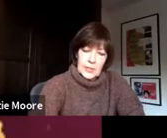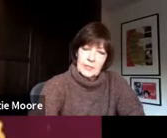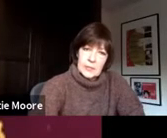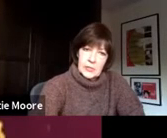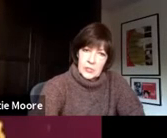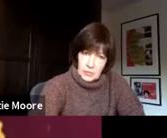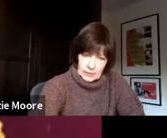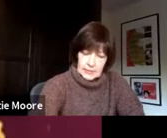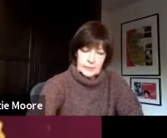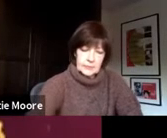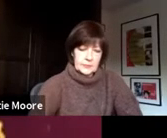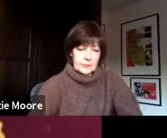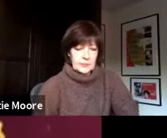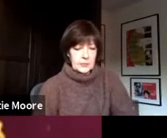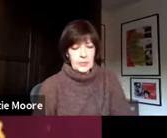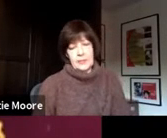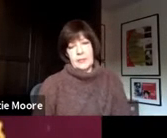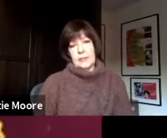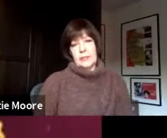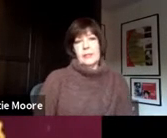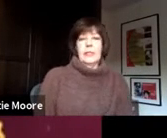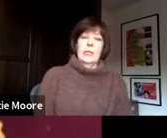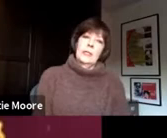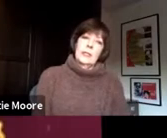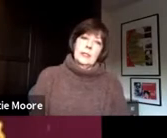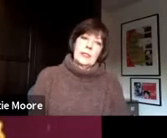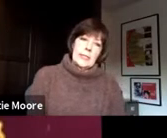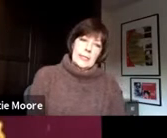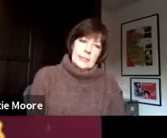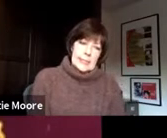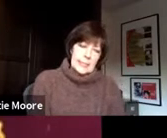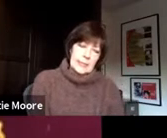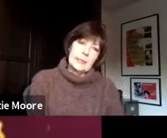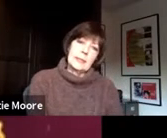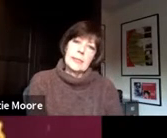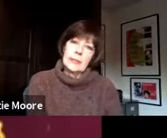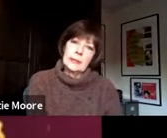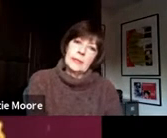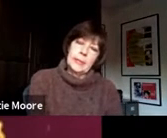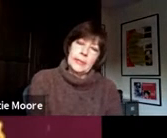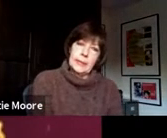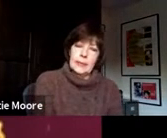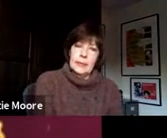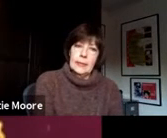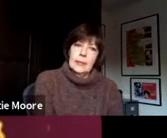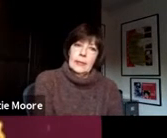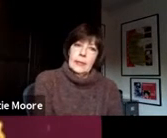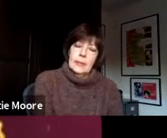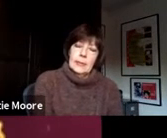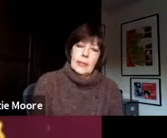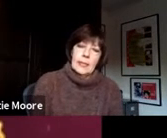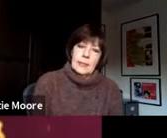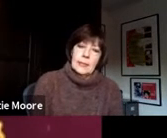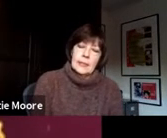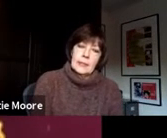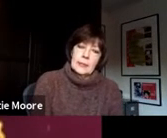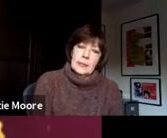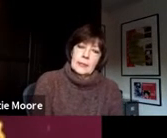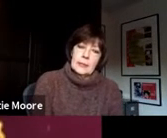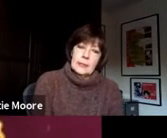We have been struggling with this C19, this ugly bug.